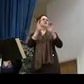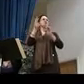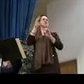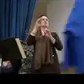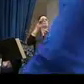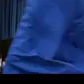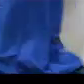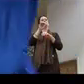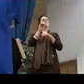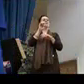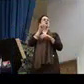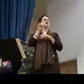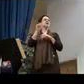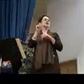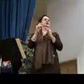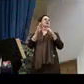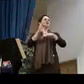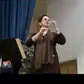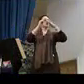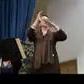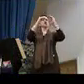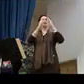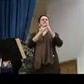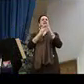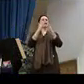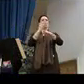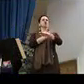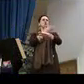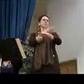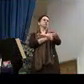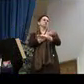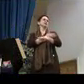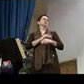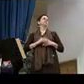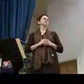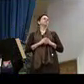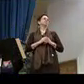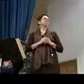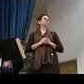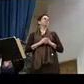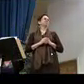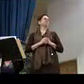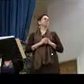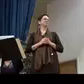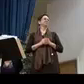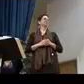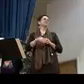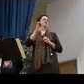Comprehensive Areas. Christian Scott Vogel,